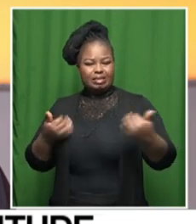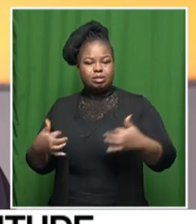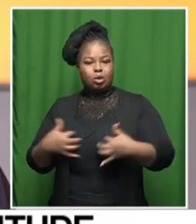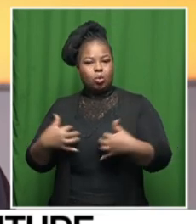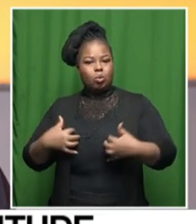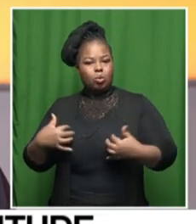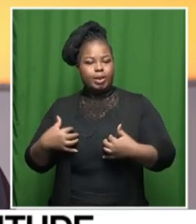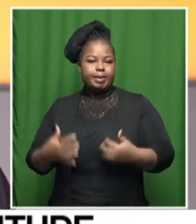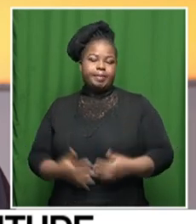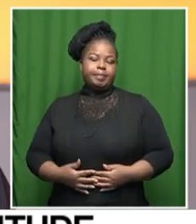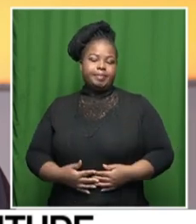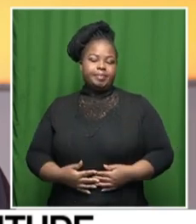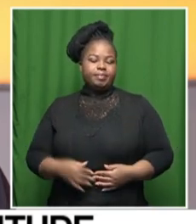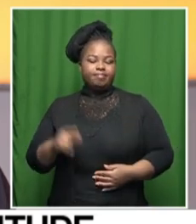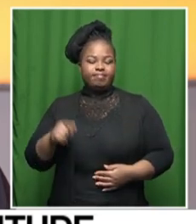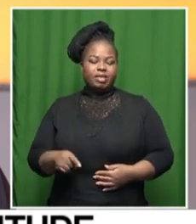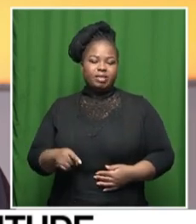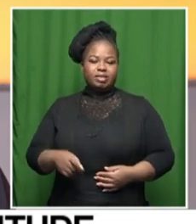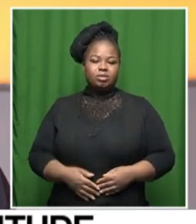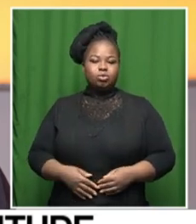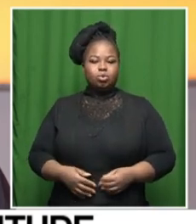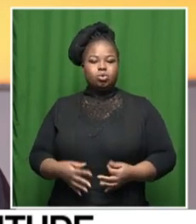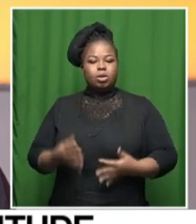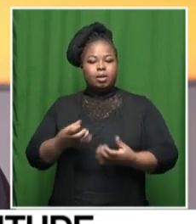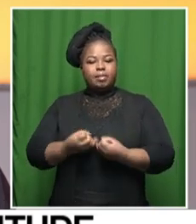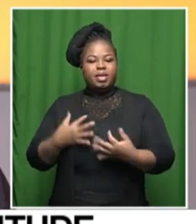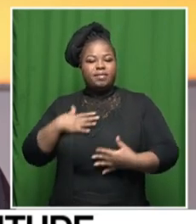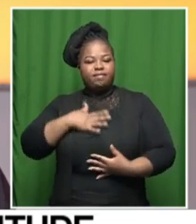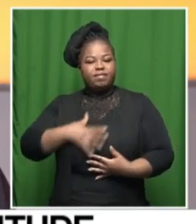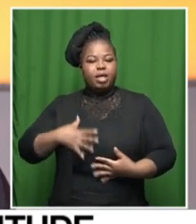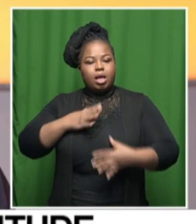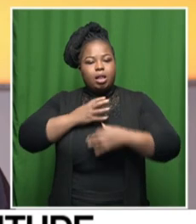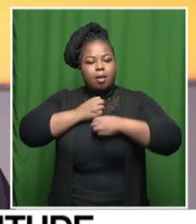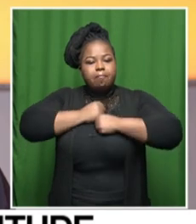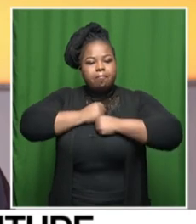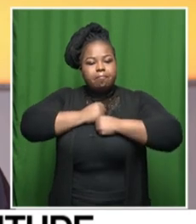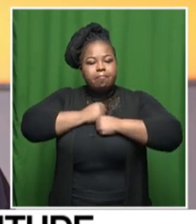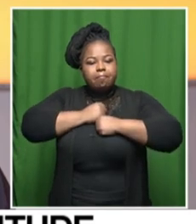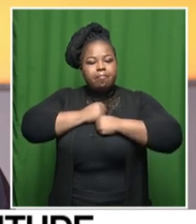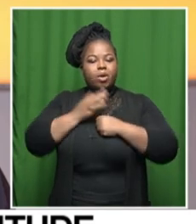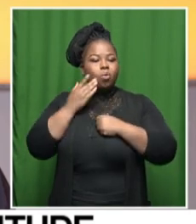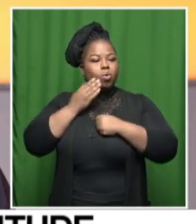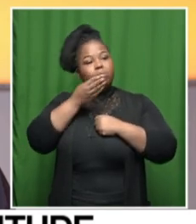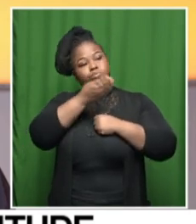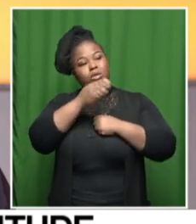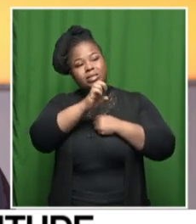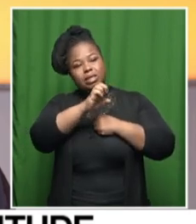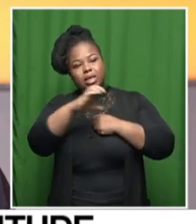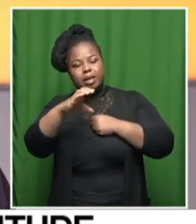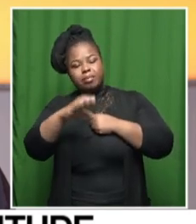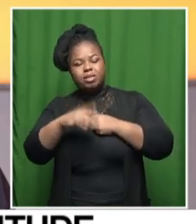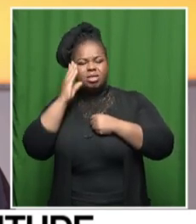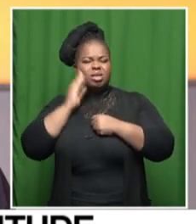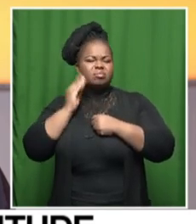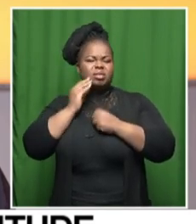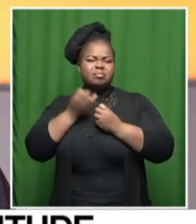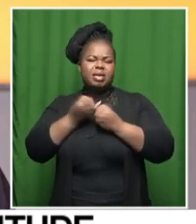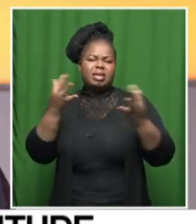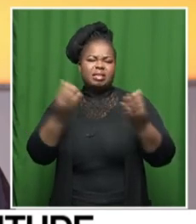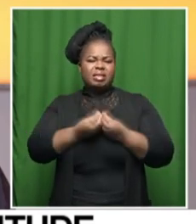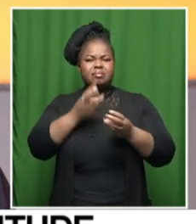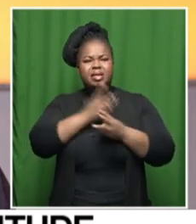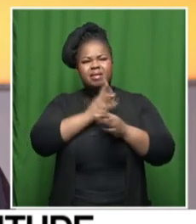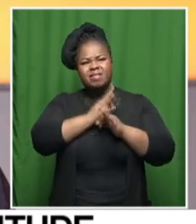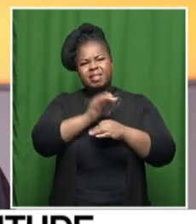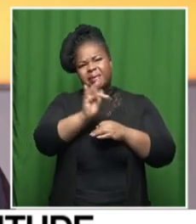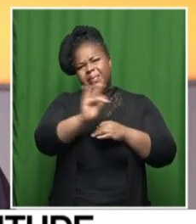anxiety. She masked a lot of feelings during this her stay in the Eastern Cape, and she went through a lot without the parents, and